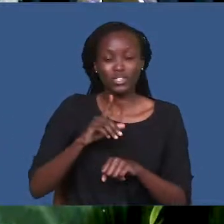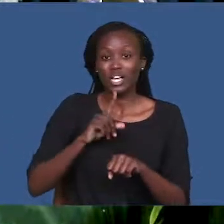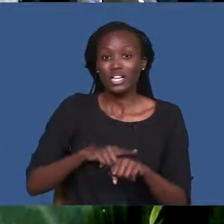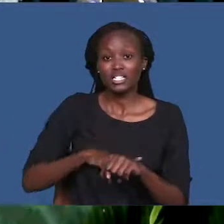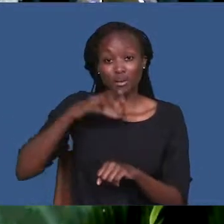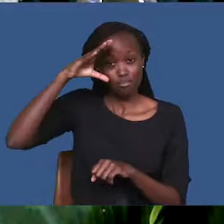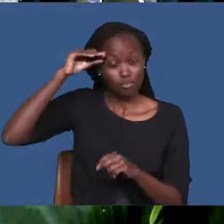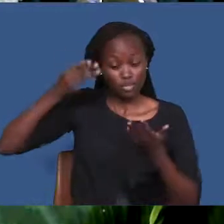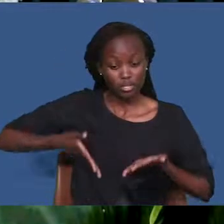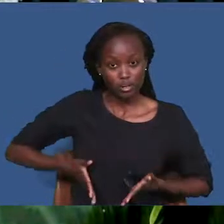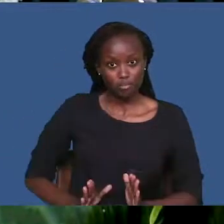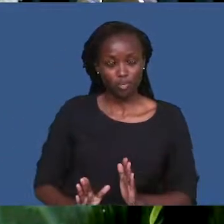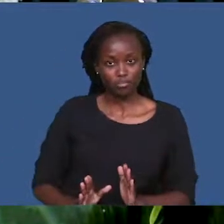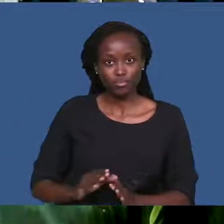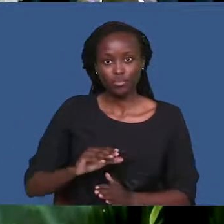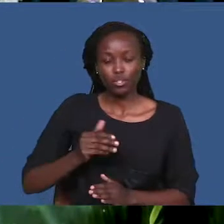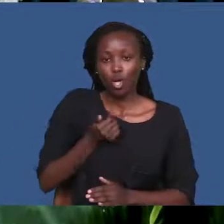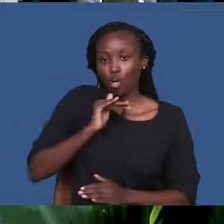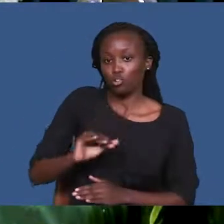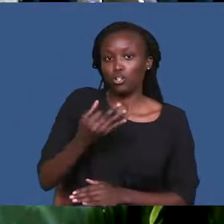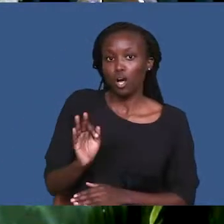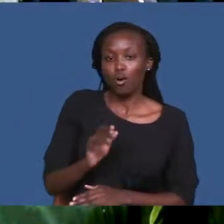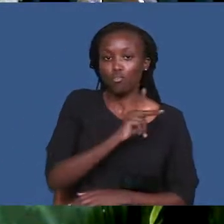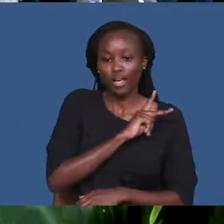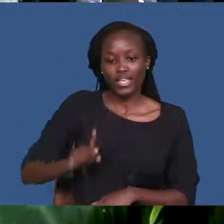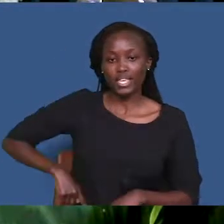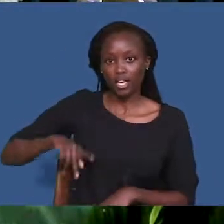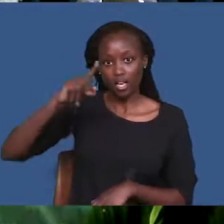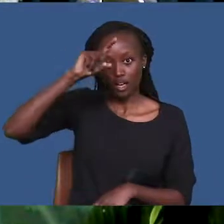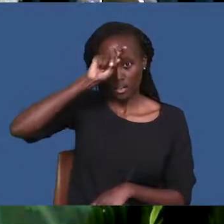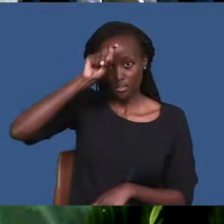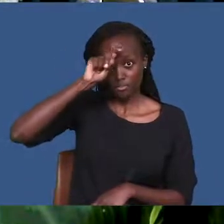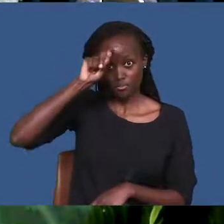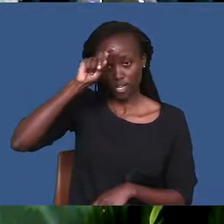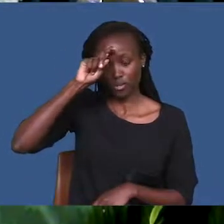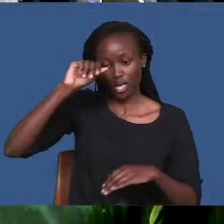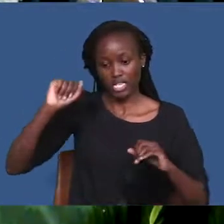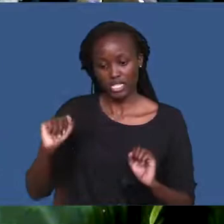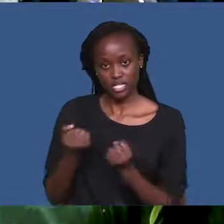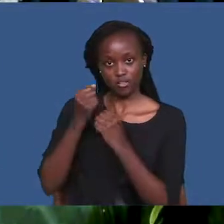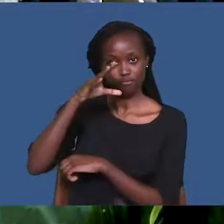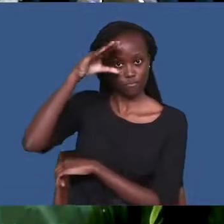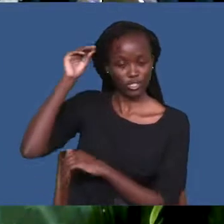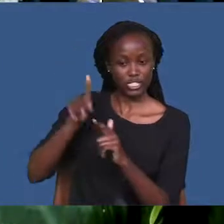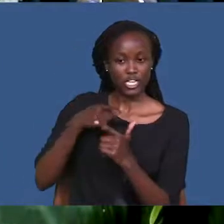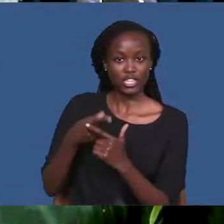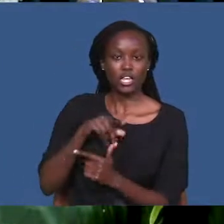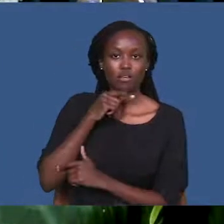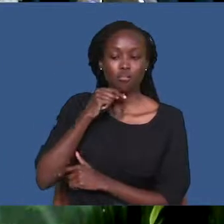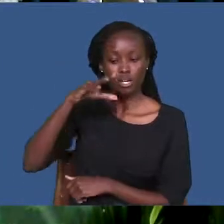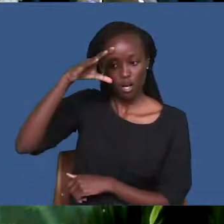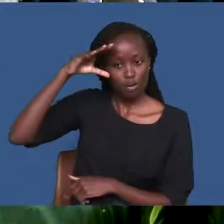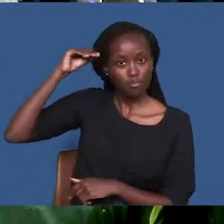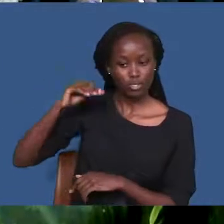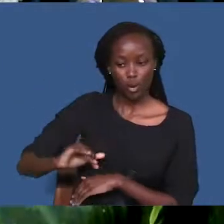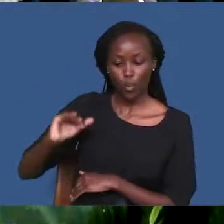Pharaoh's daughter. And so he had the privilege of growing up or being brought up in the palace. This means that God was preparing